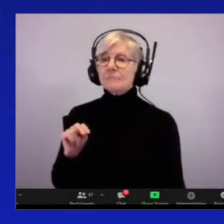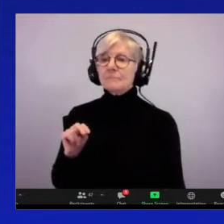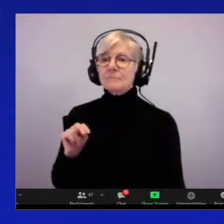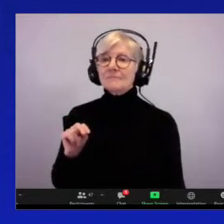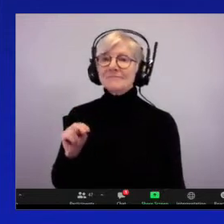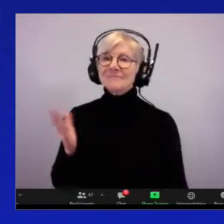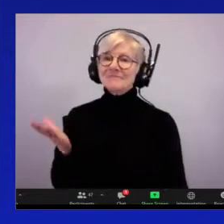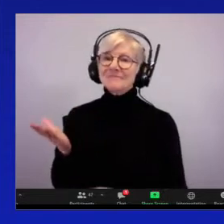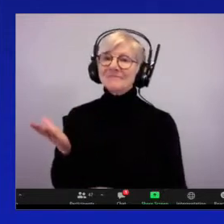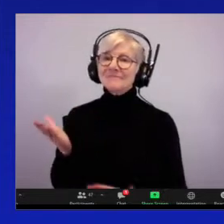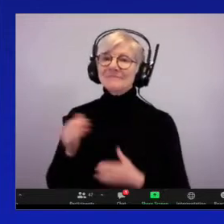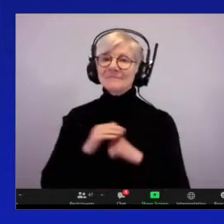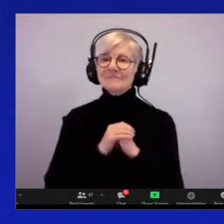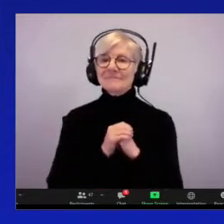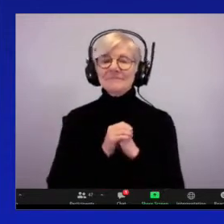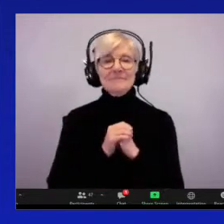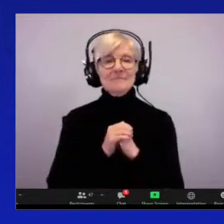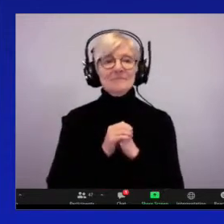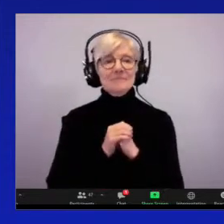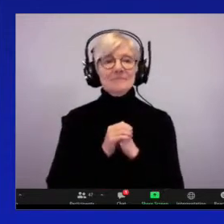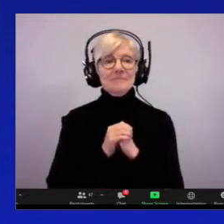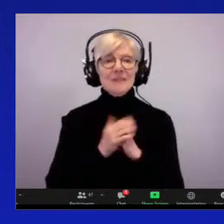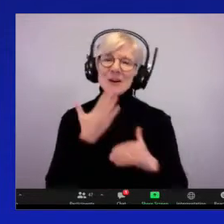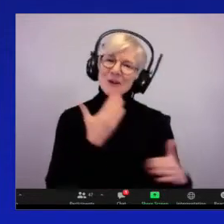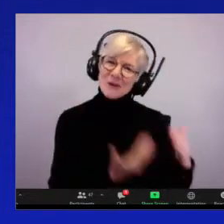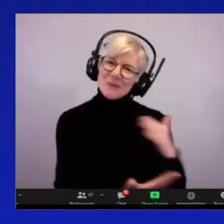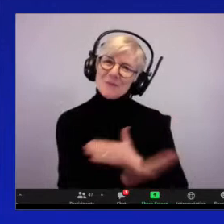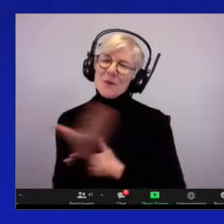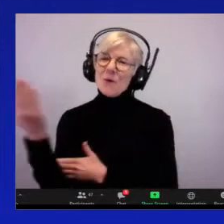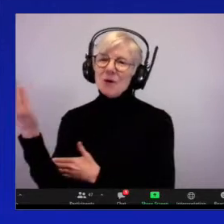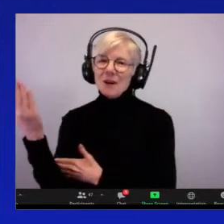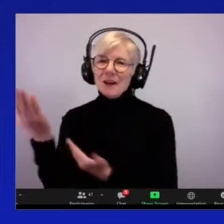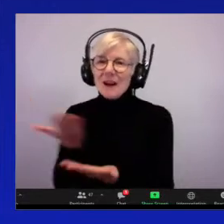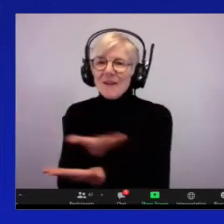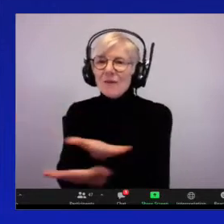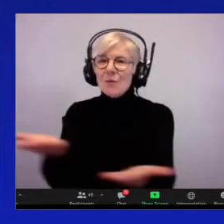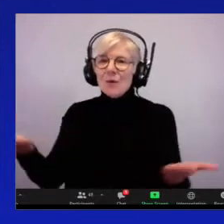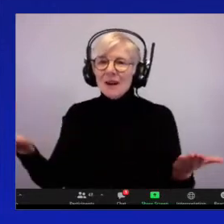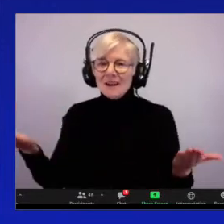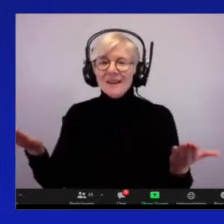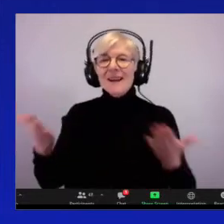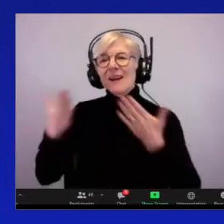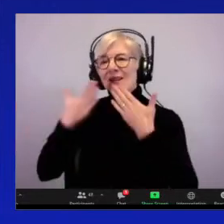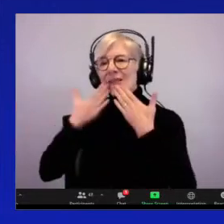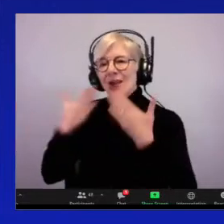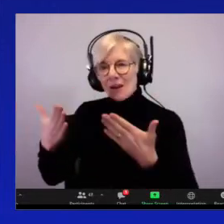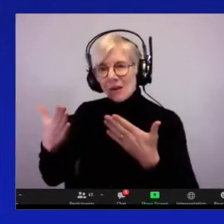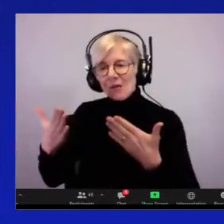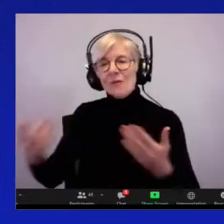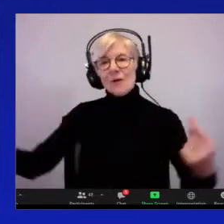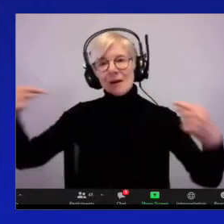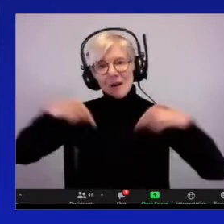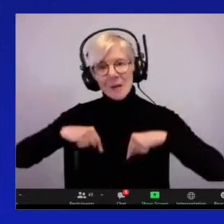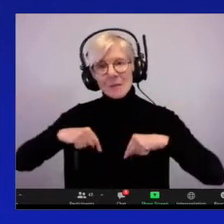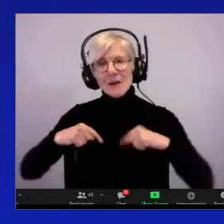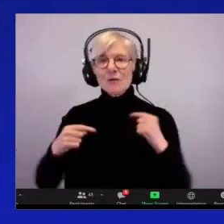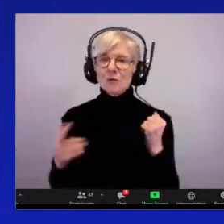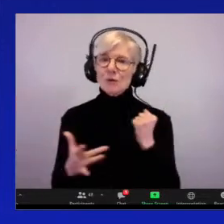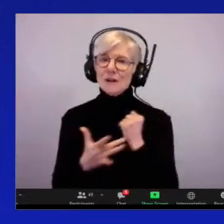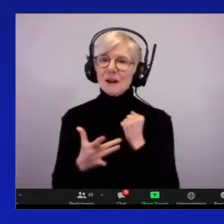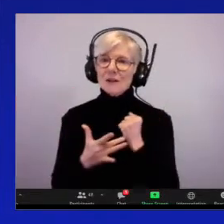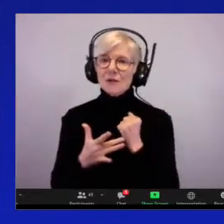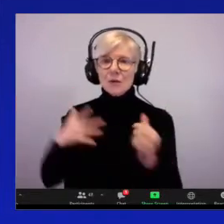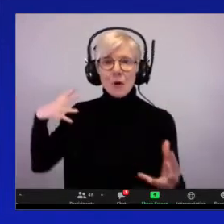Thank you very much, Kina. Merci beaucoup, Kina. And good morning, everyone. Bonjour tout le monde. My thanks to all of you for joining us at today's technical briefing, members